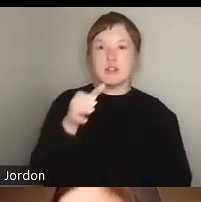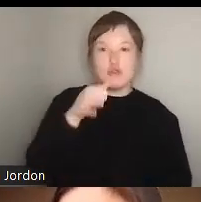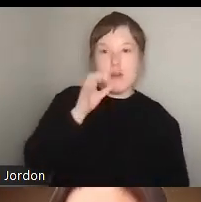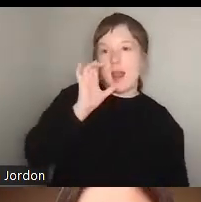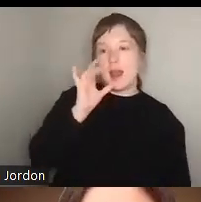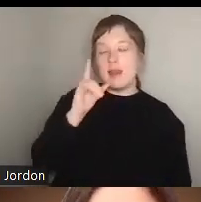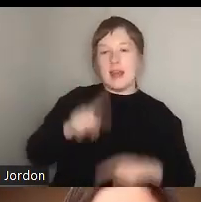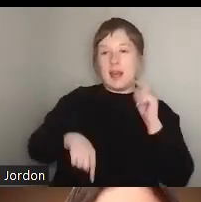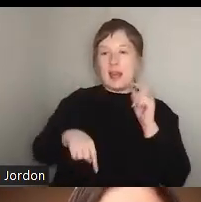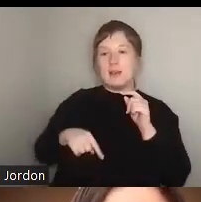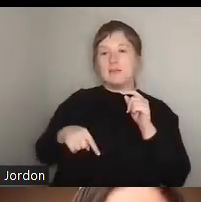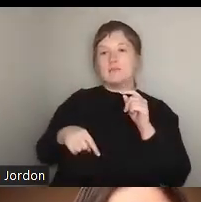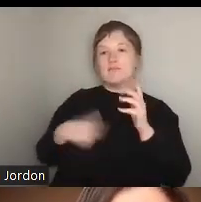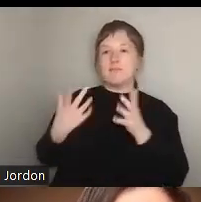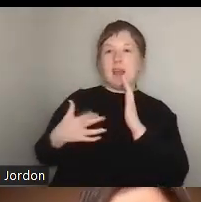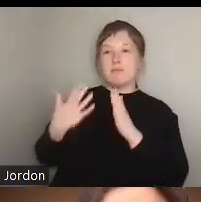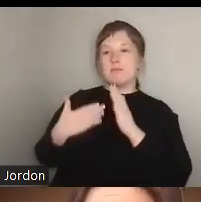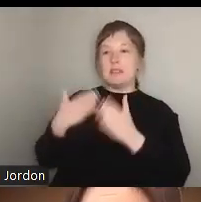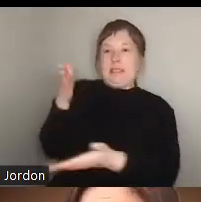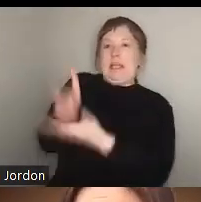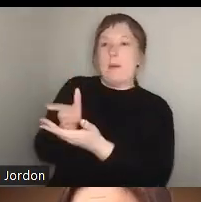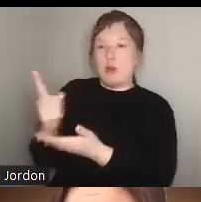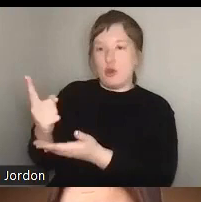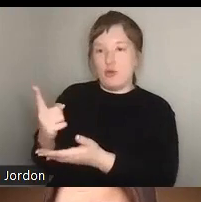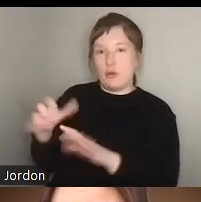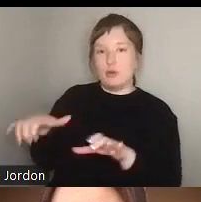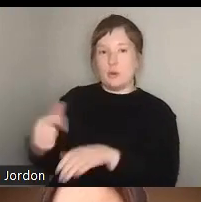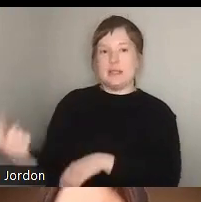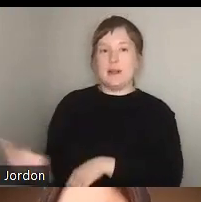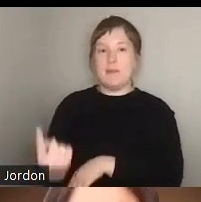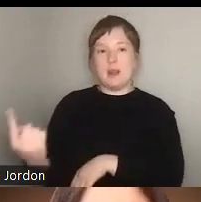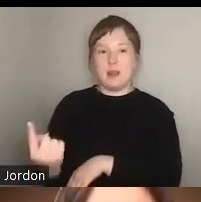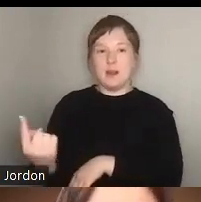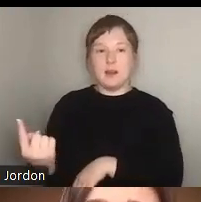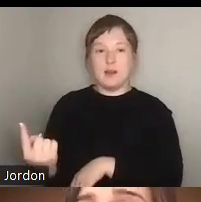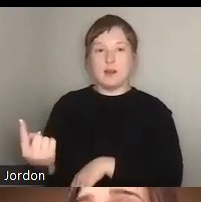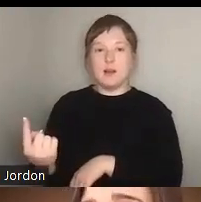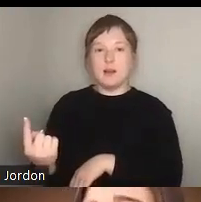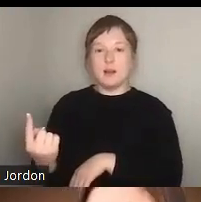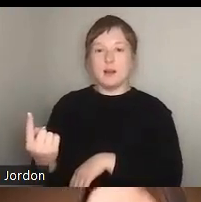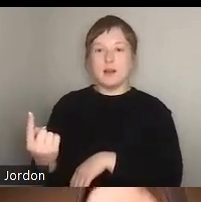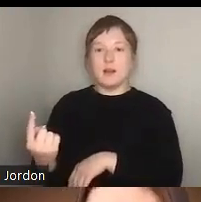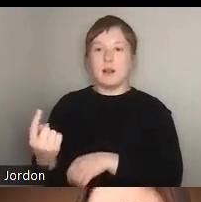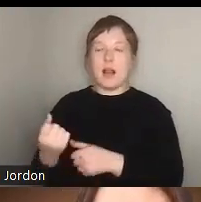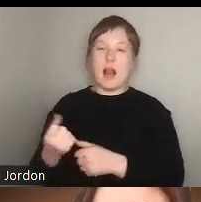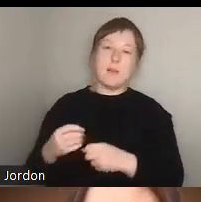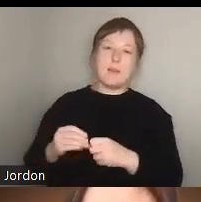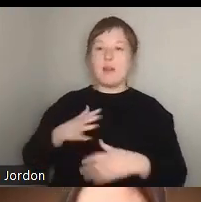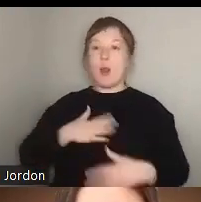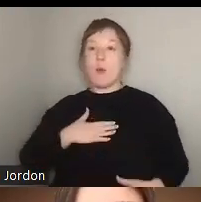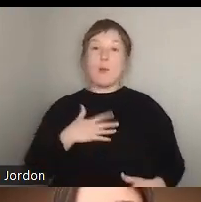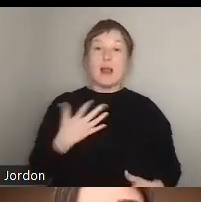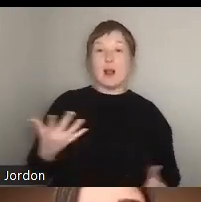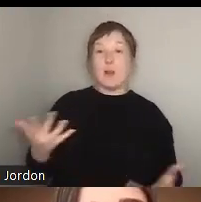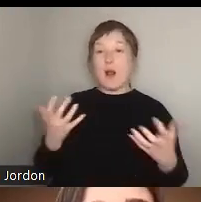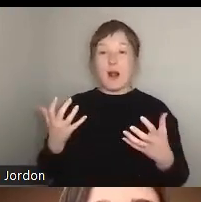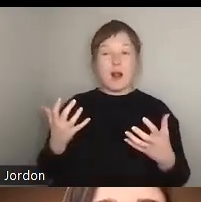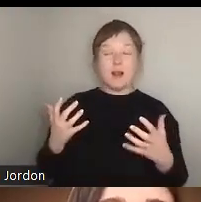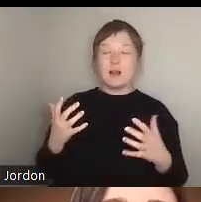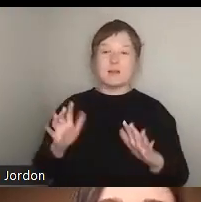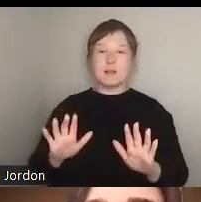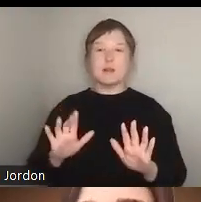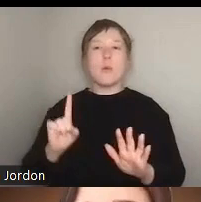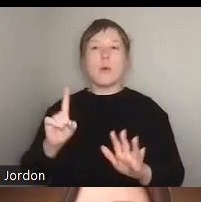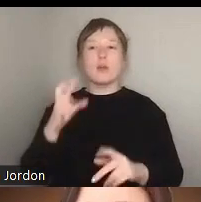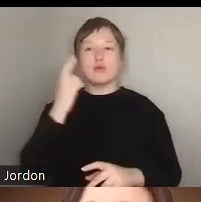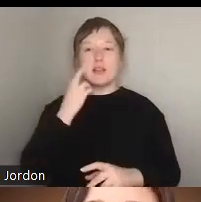able to sort of like stop your advances as much, or just thinking that is going to make them more willing to. And so I think this is one reason too why people